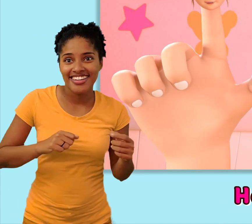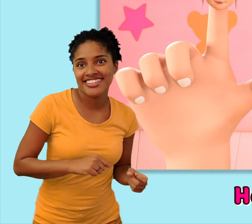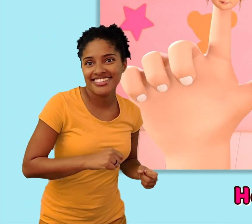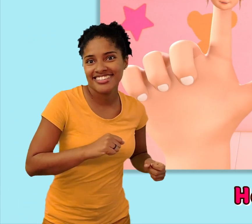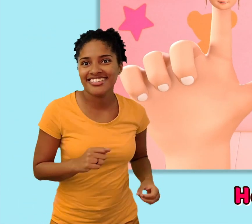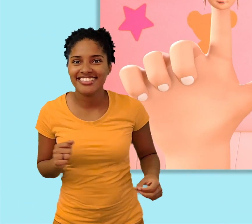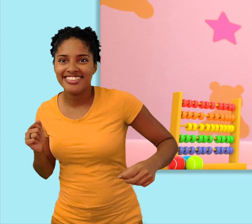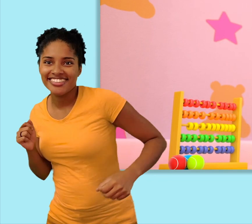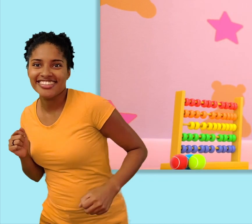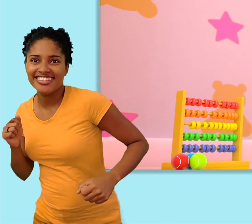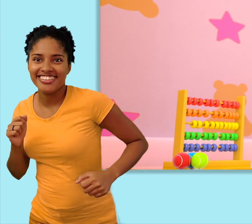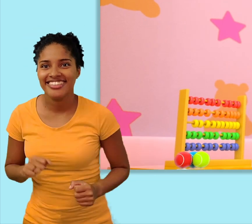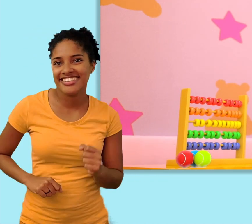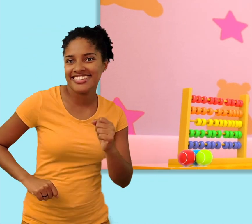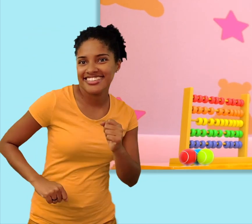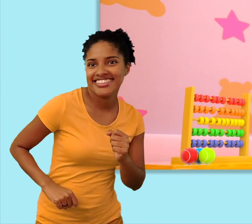do?